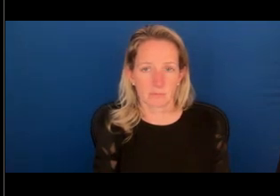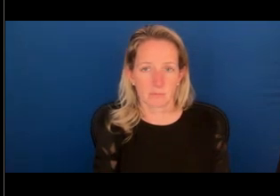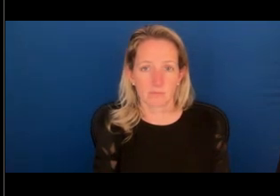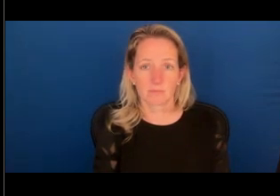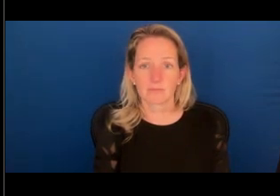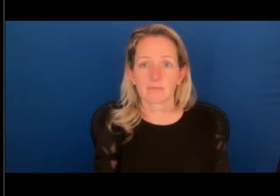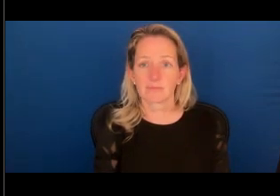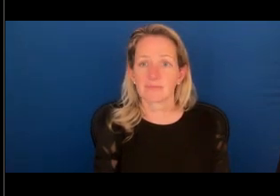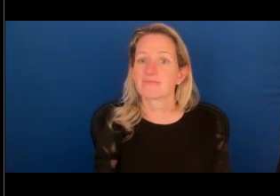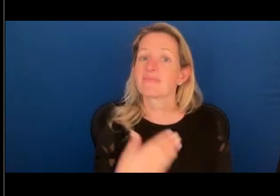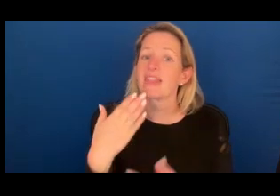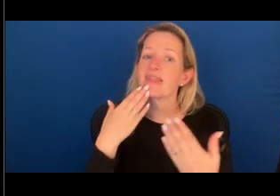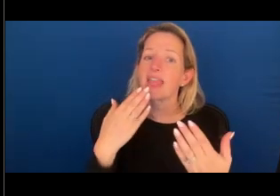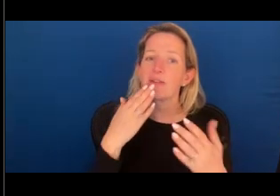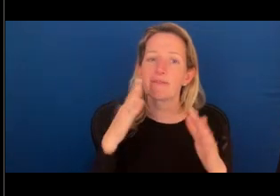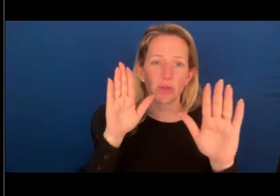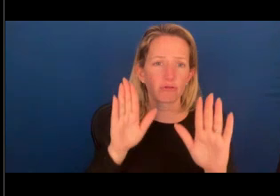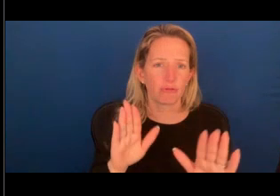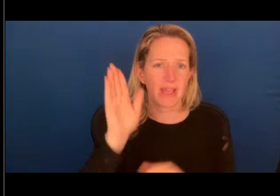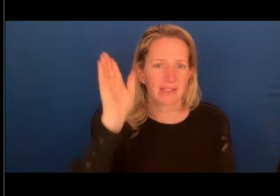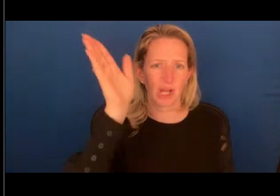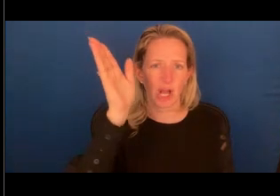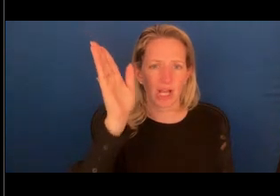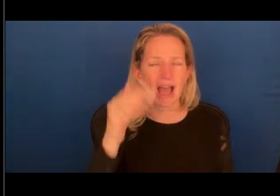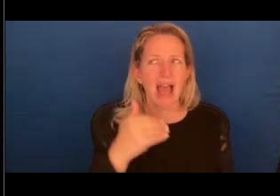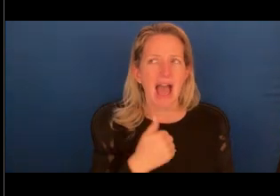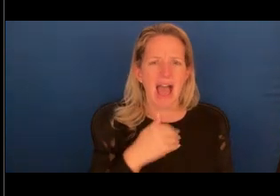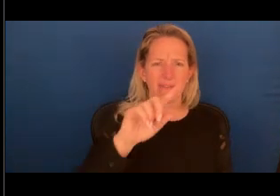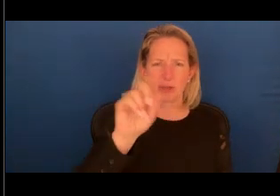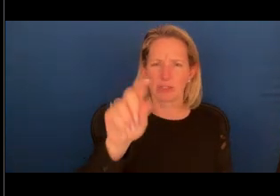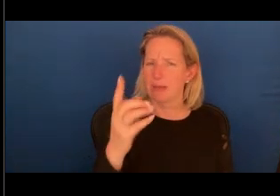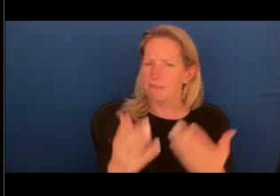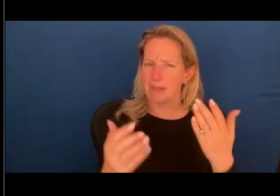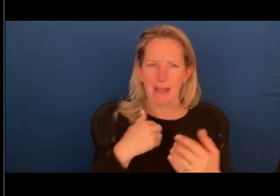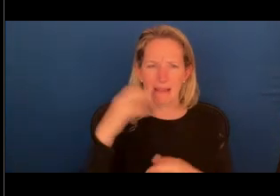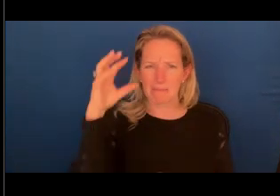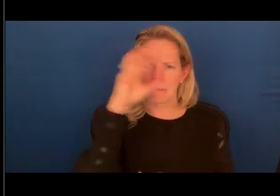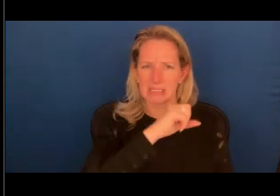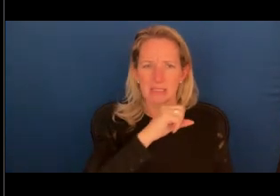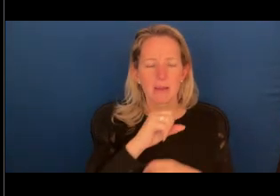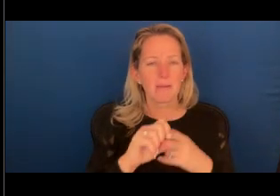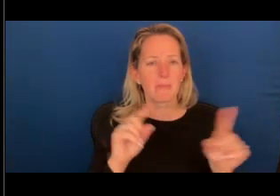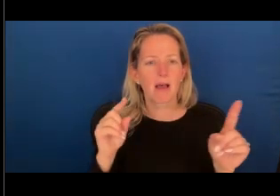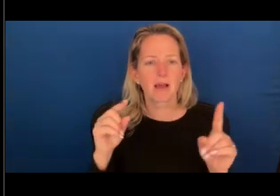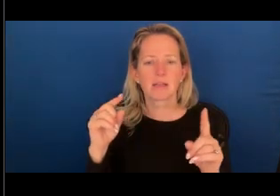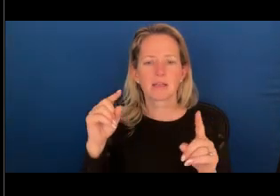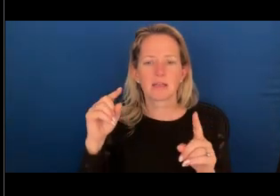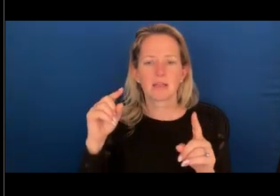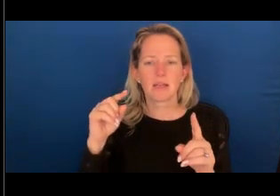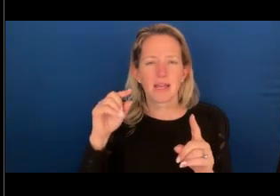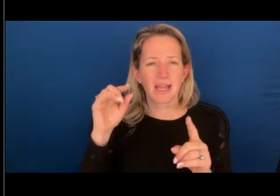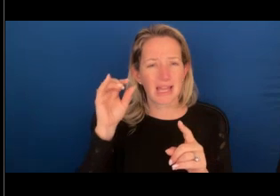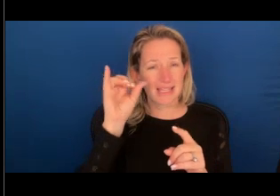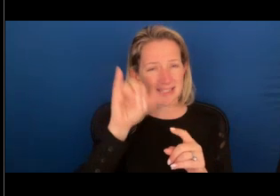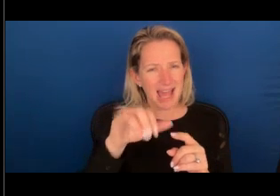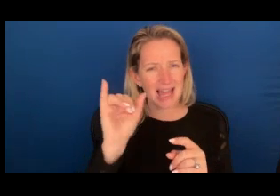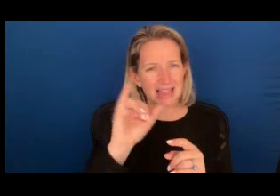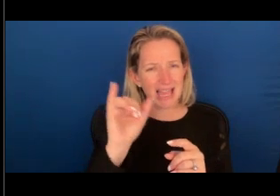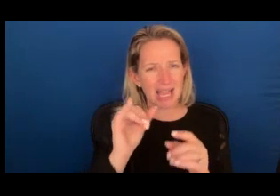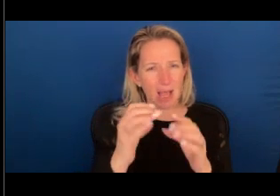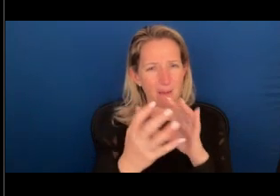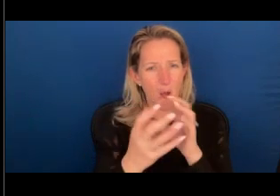Thanks for the great talk. I had a question. I maybe just missed it, but is this more like the Cora ball that it like rolls around in the washing machine with the